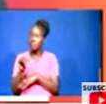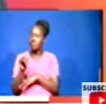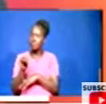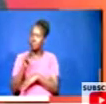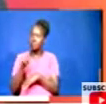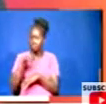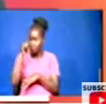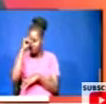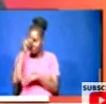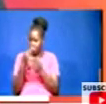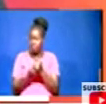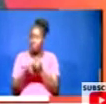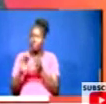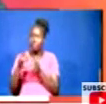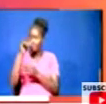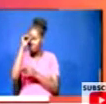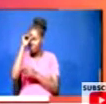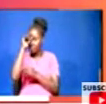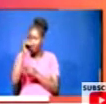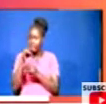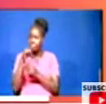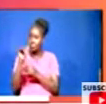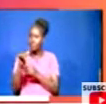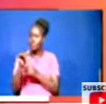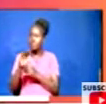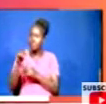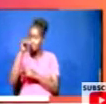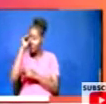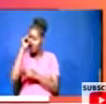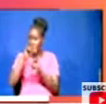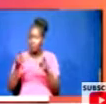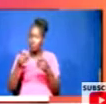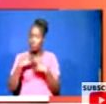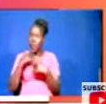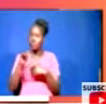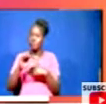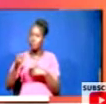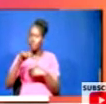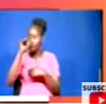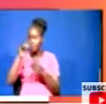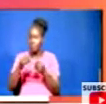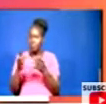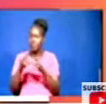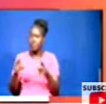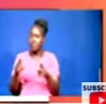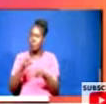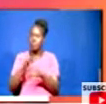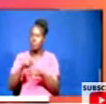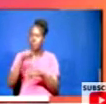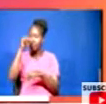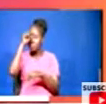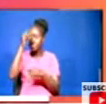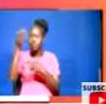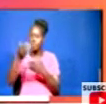government partners with the county governments, such that, and the county governments have land, such that the county governments provide land, and the national government bring